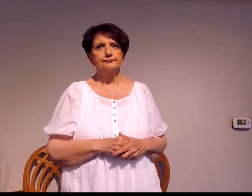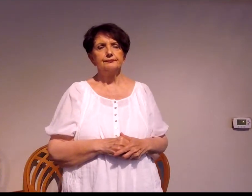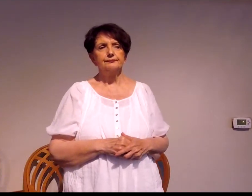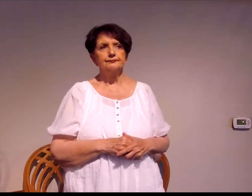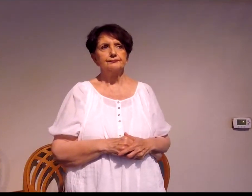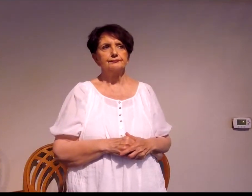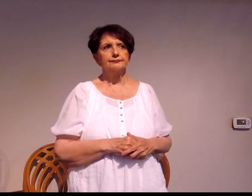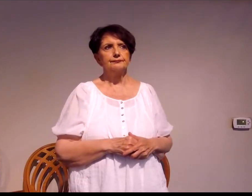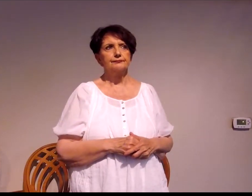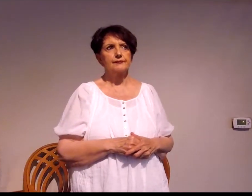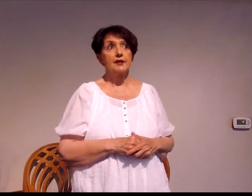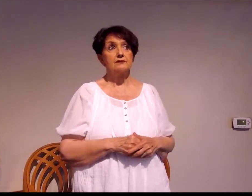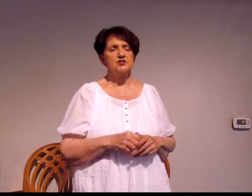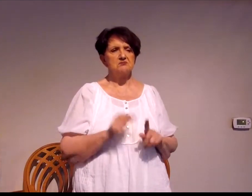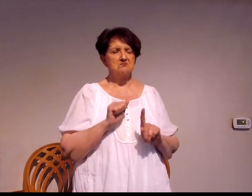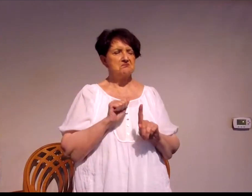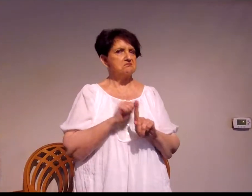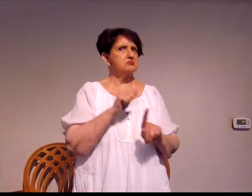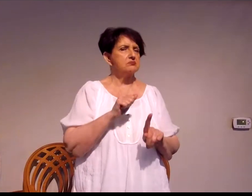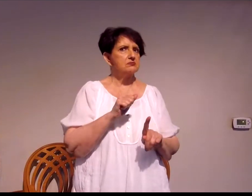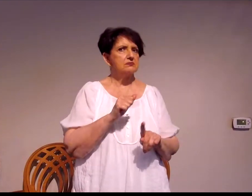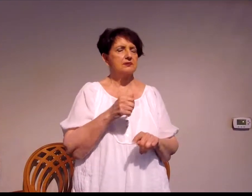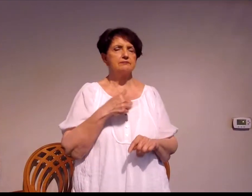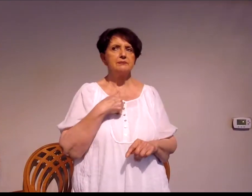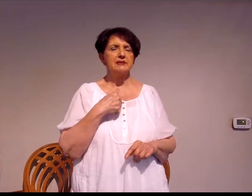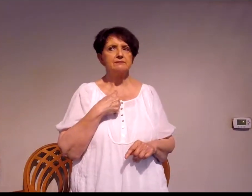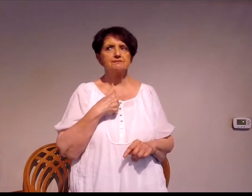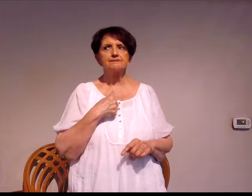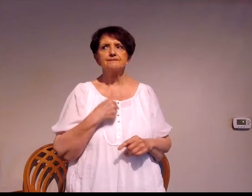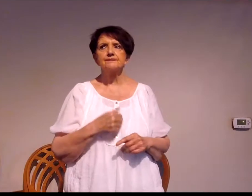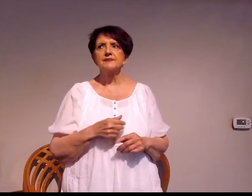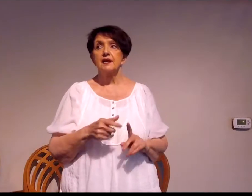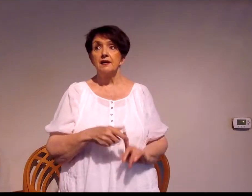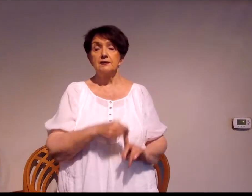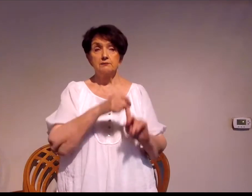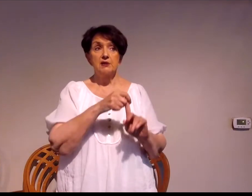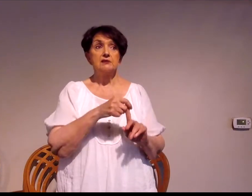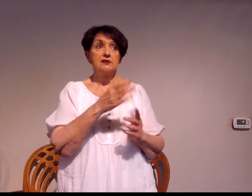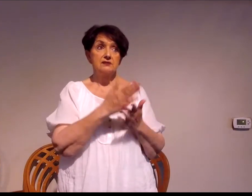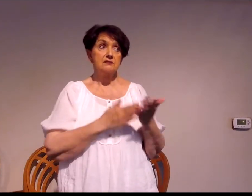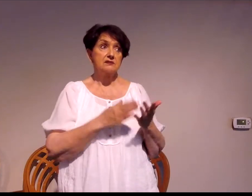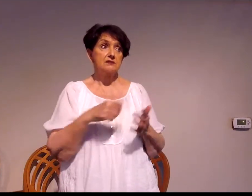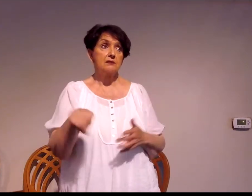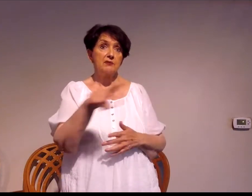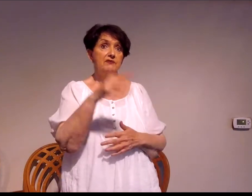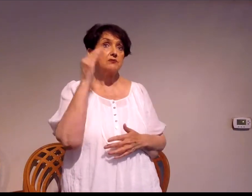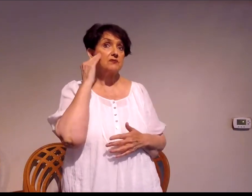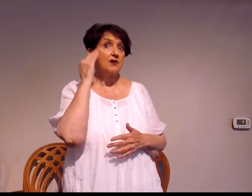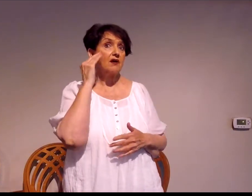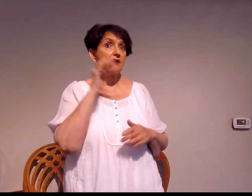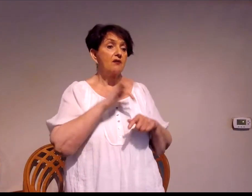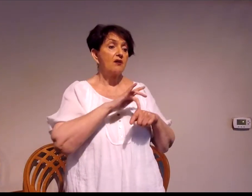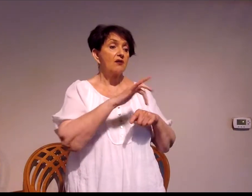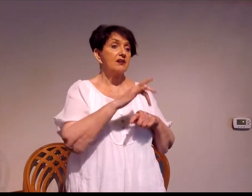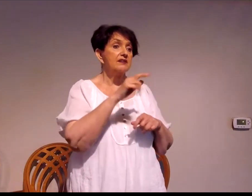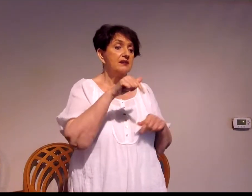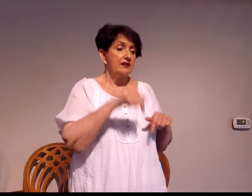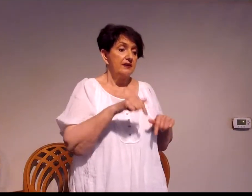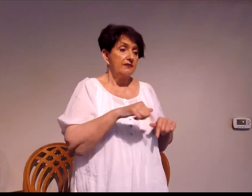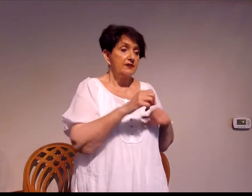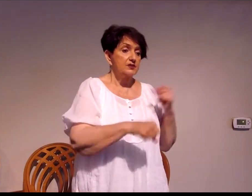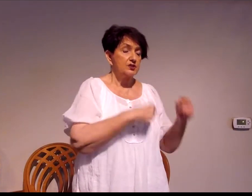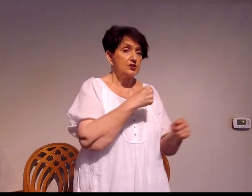sparked something in me. And especially some of you know, because you were here earlier in the year, I let go of